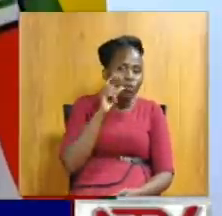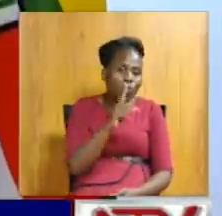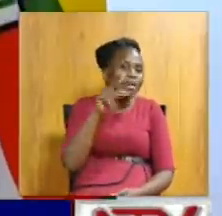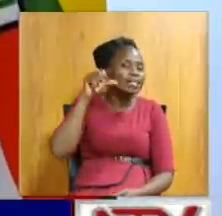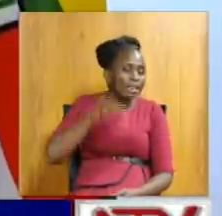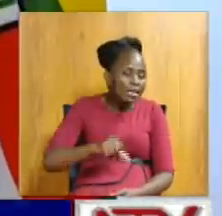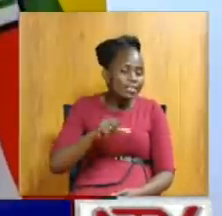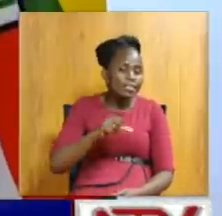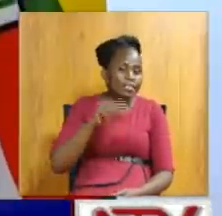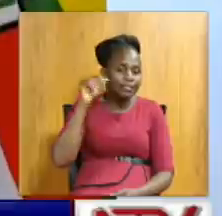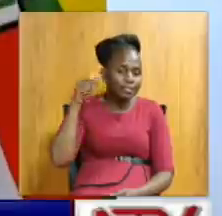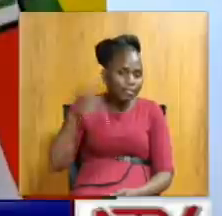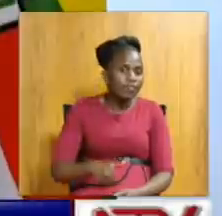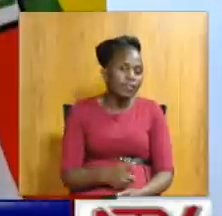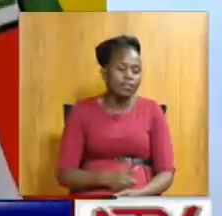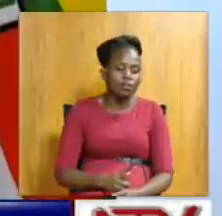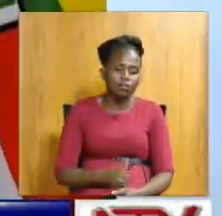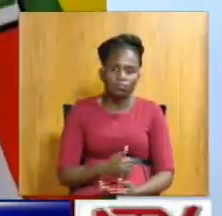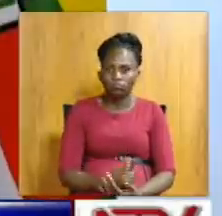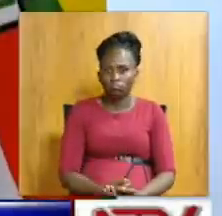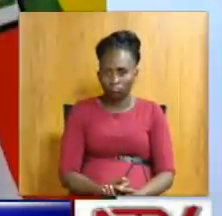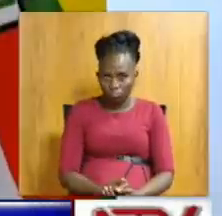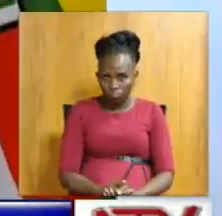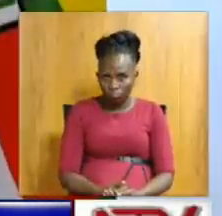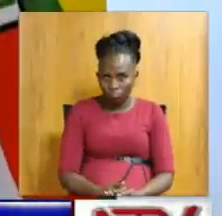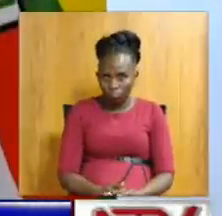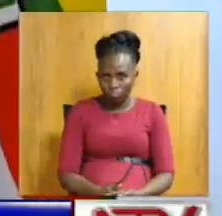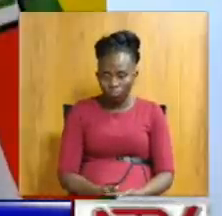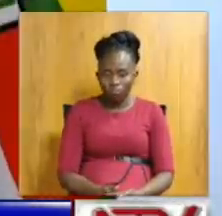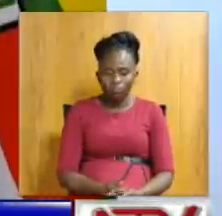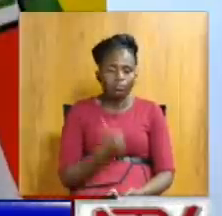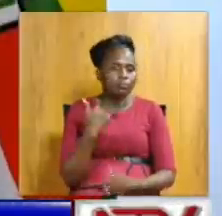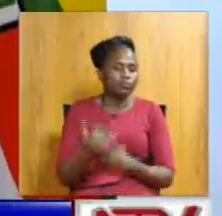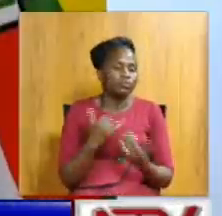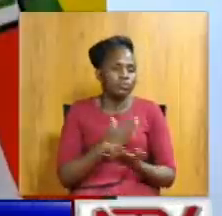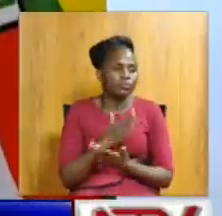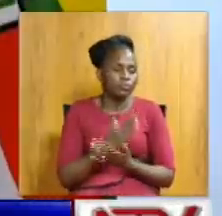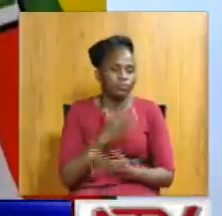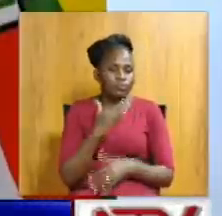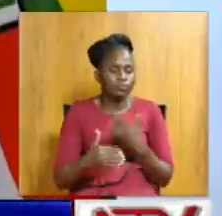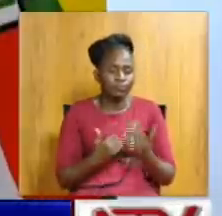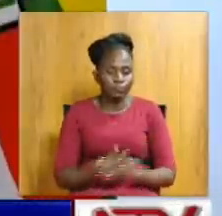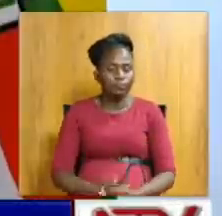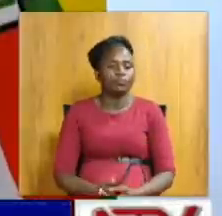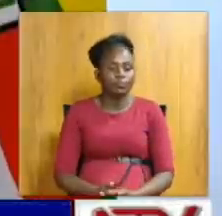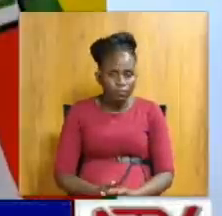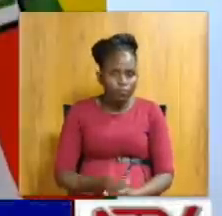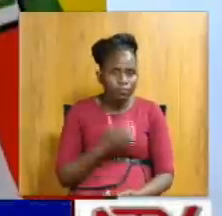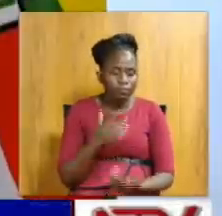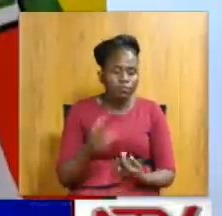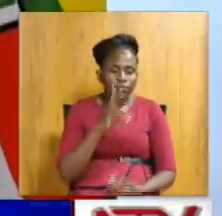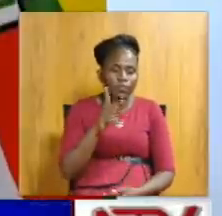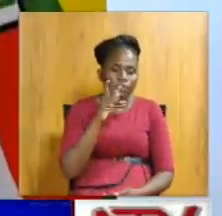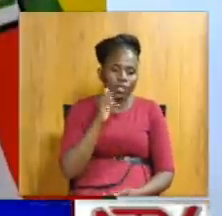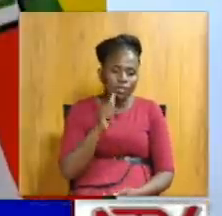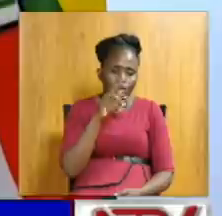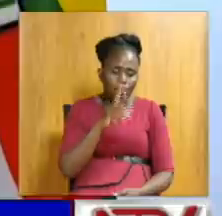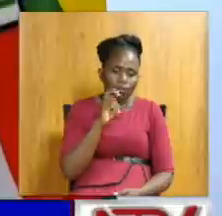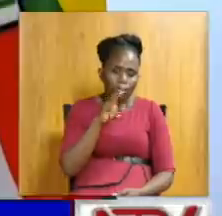Kira at 1.19 cents. Karuma at